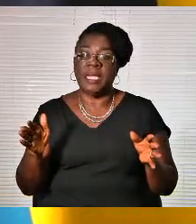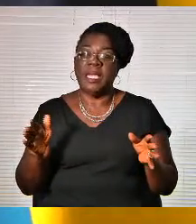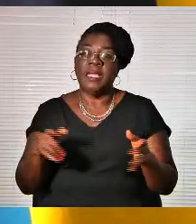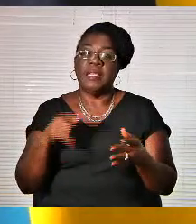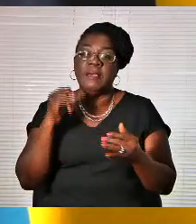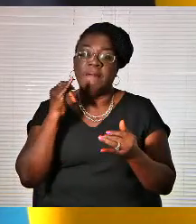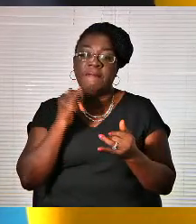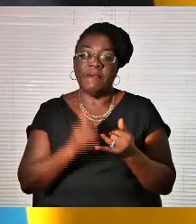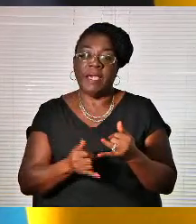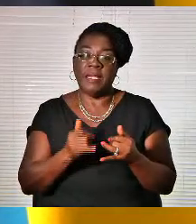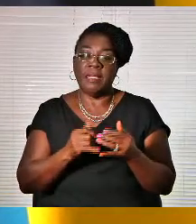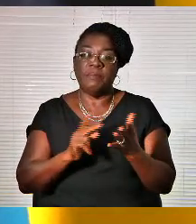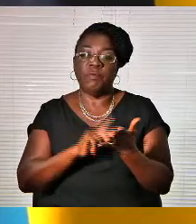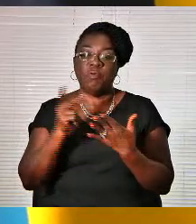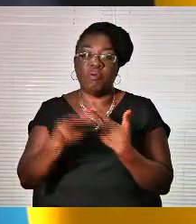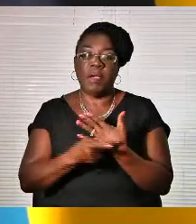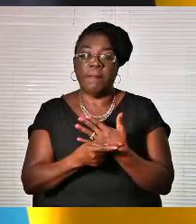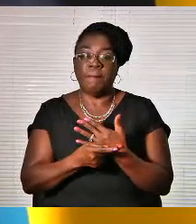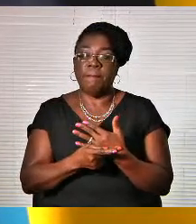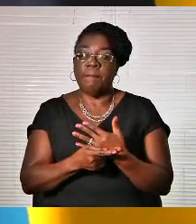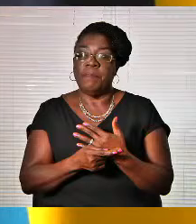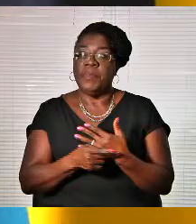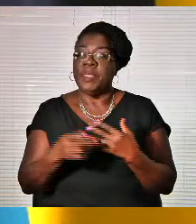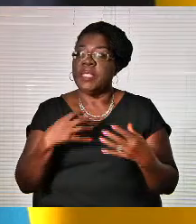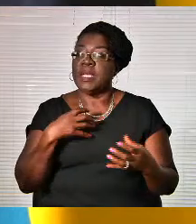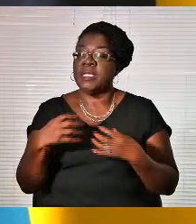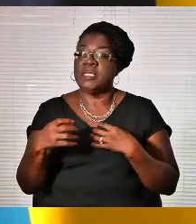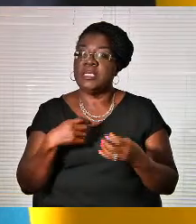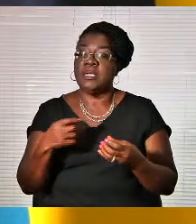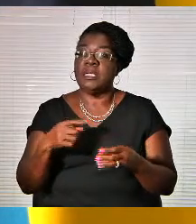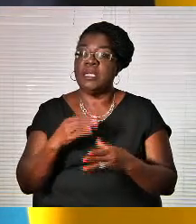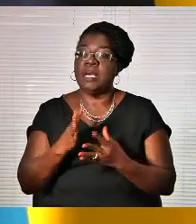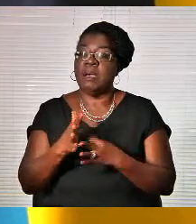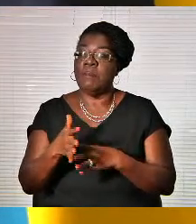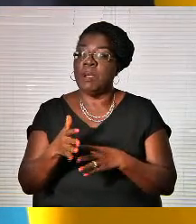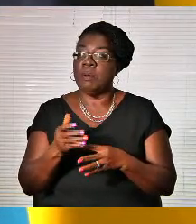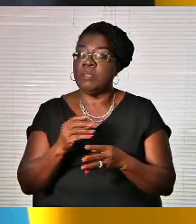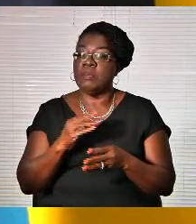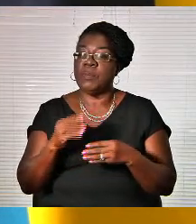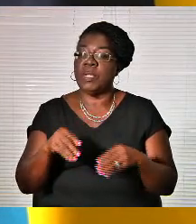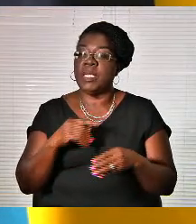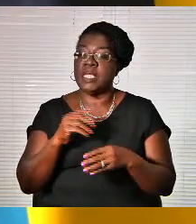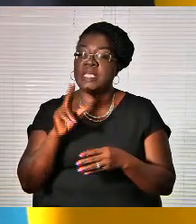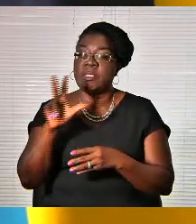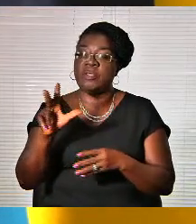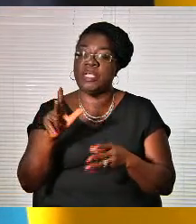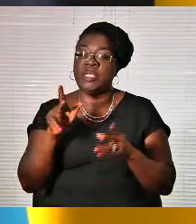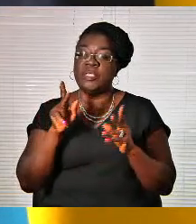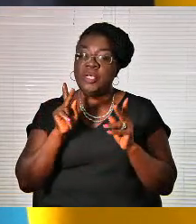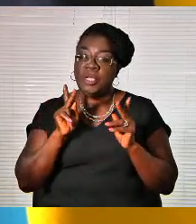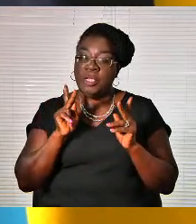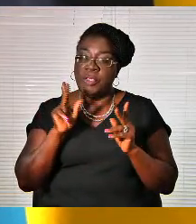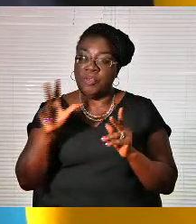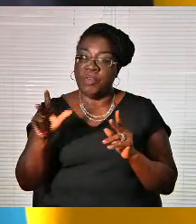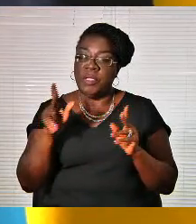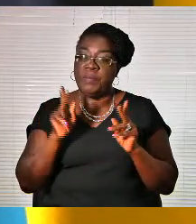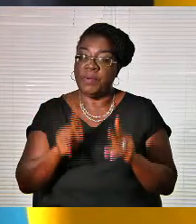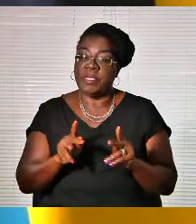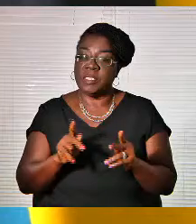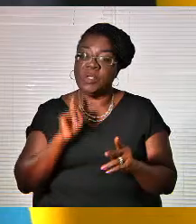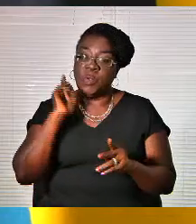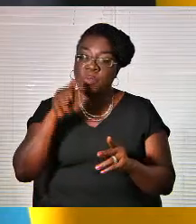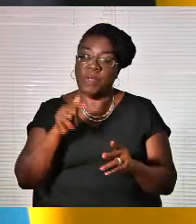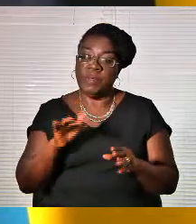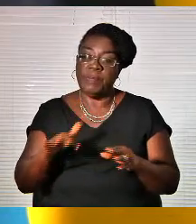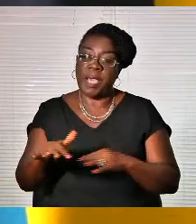to finish the program. The concern among the general body is that these 3 people or these 2 people will be passed